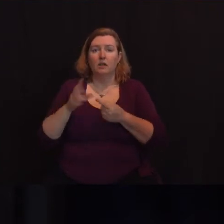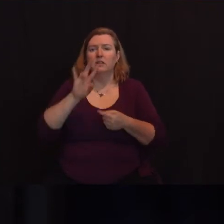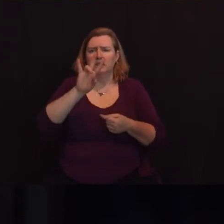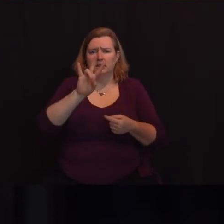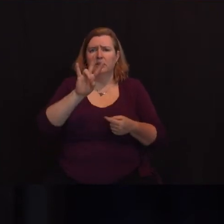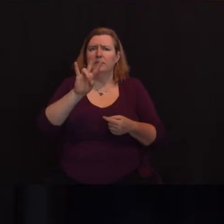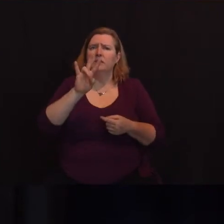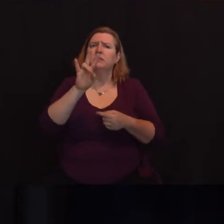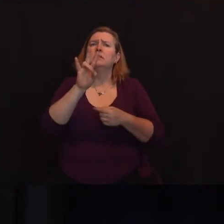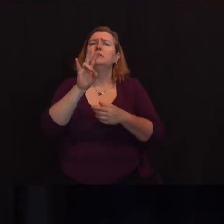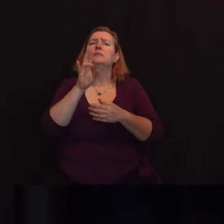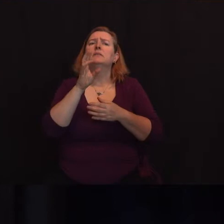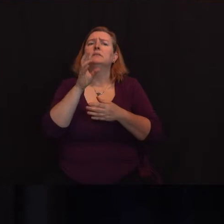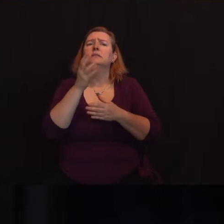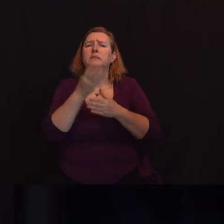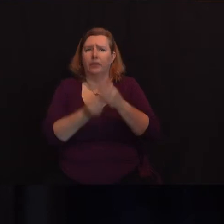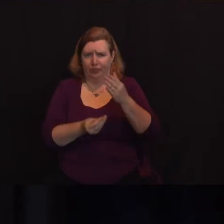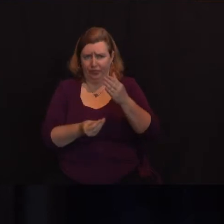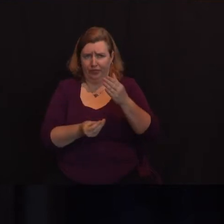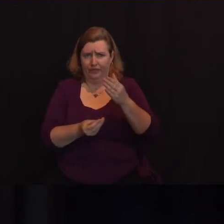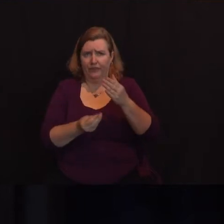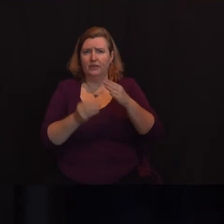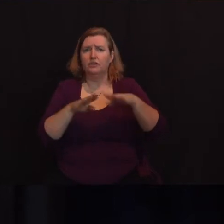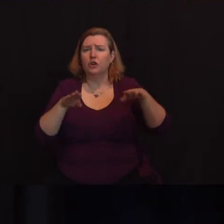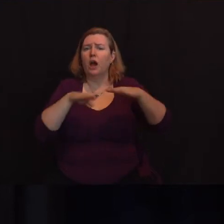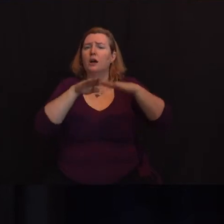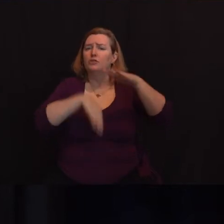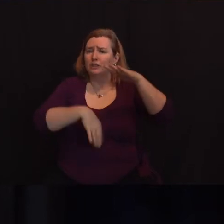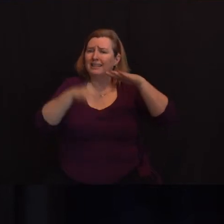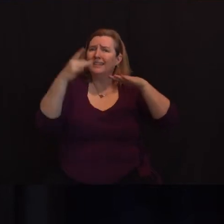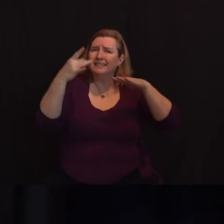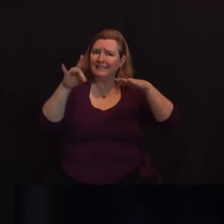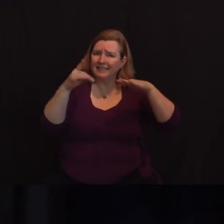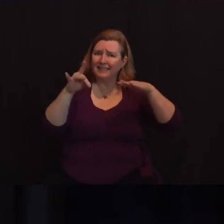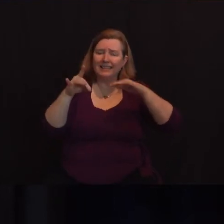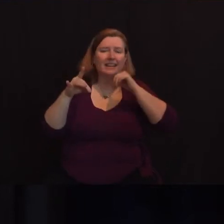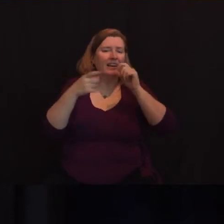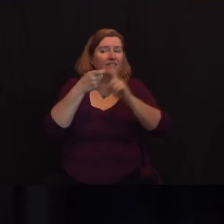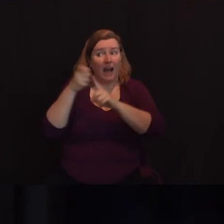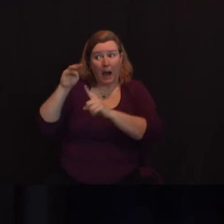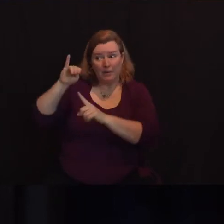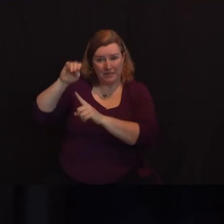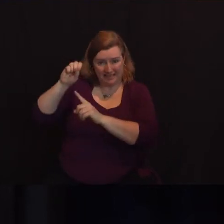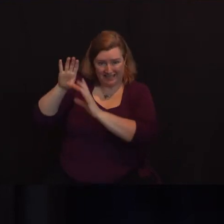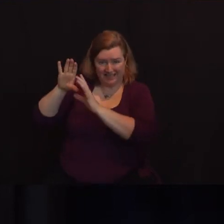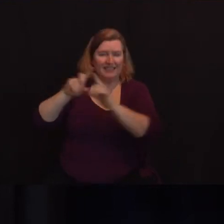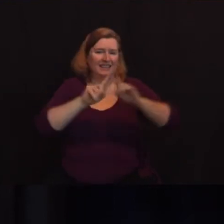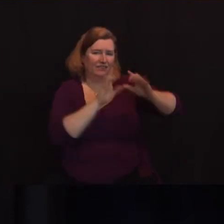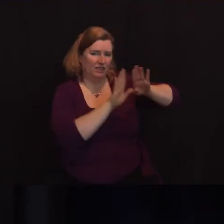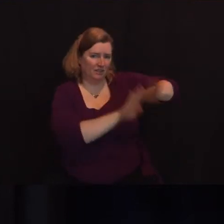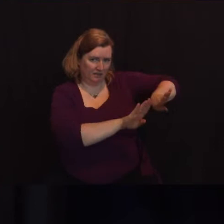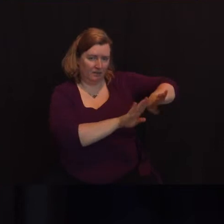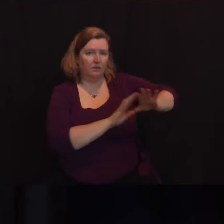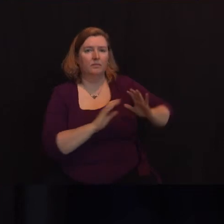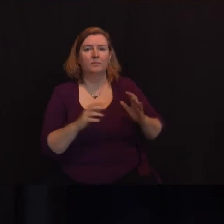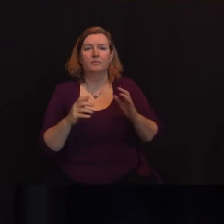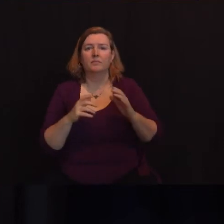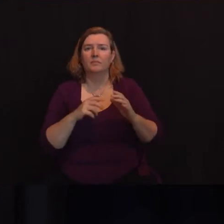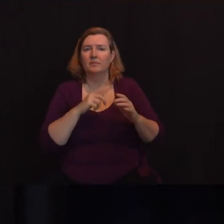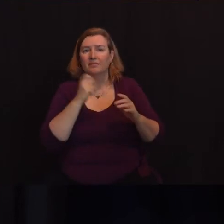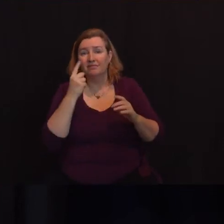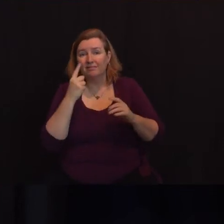those under 18. While many do not think this virus can be serious for children, the data shows that it can